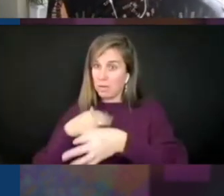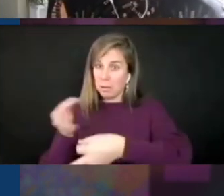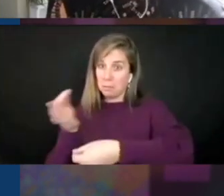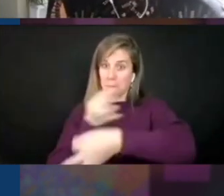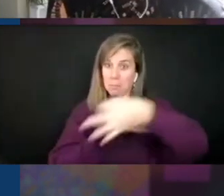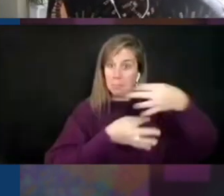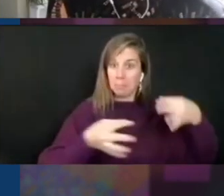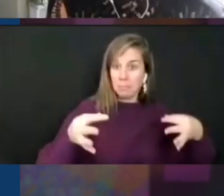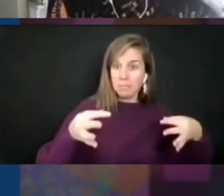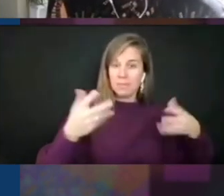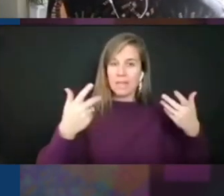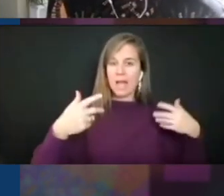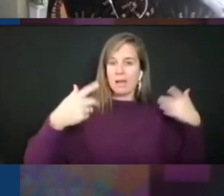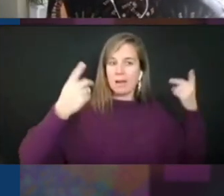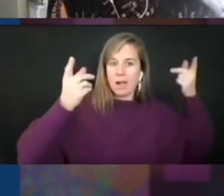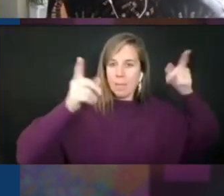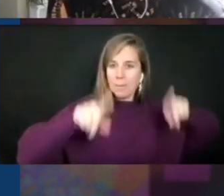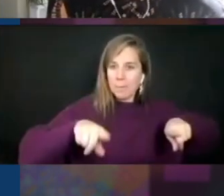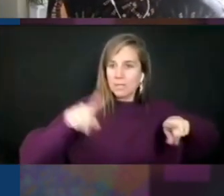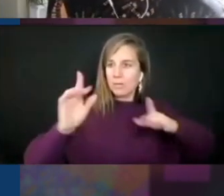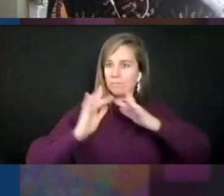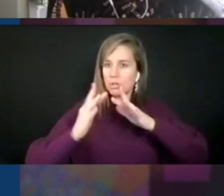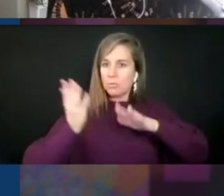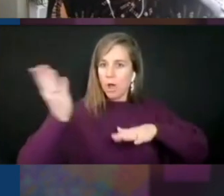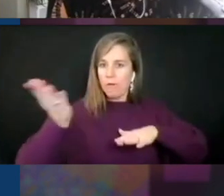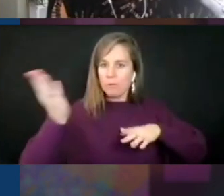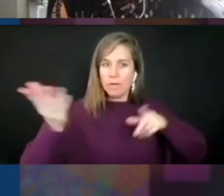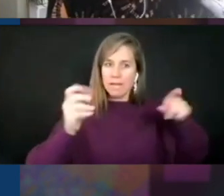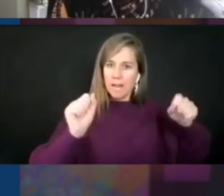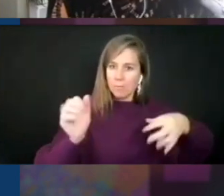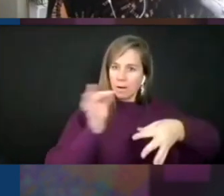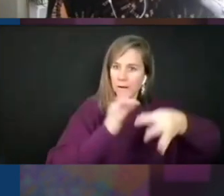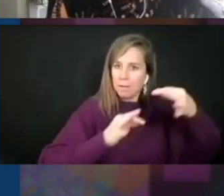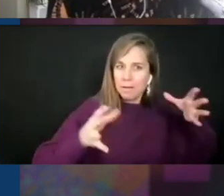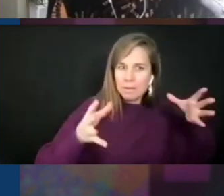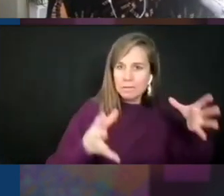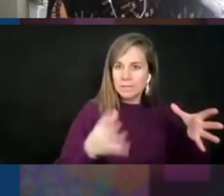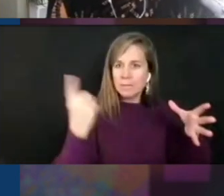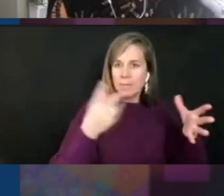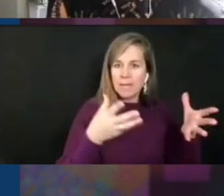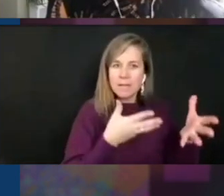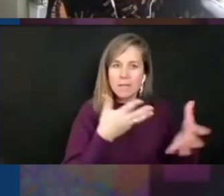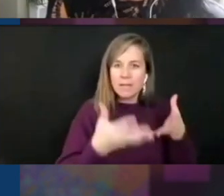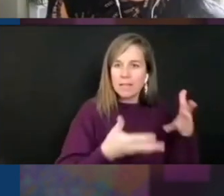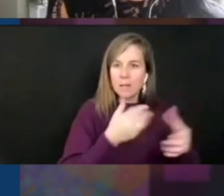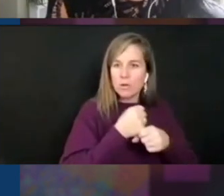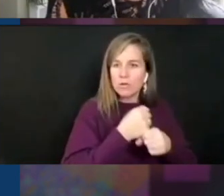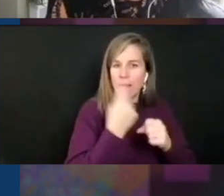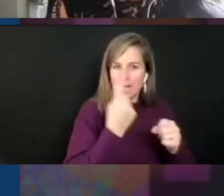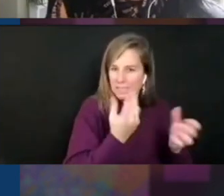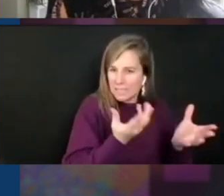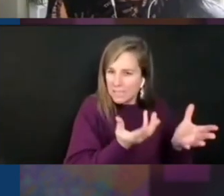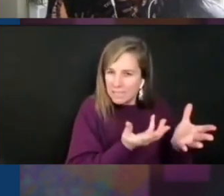complementary to the virtual offerings that we all have access to now? My third